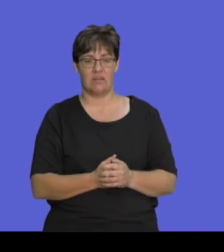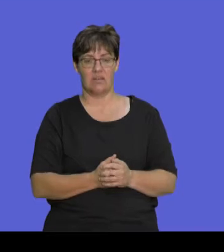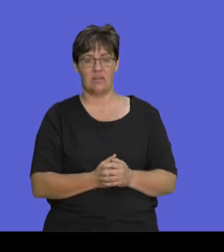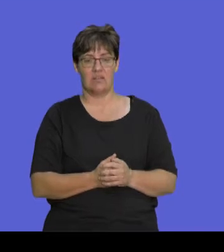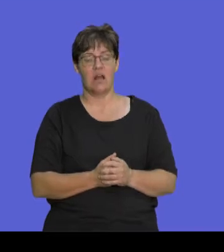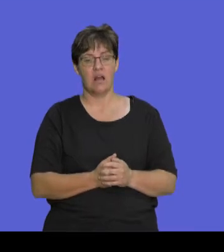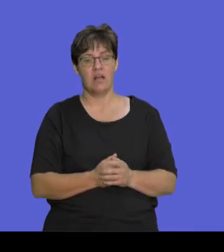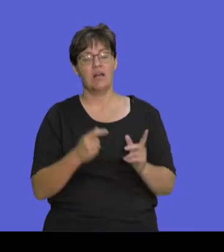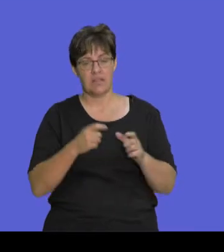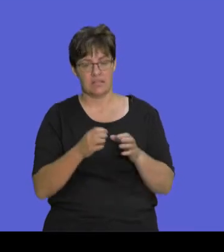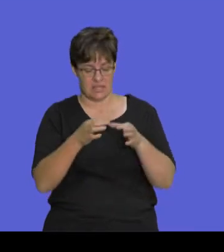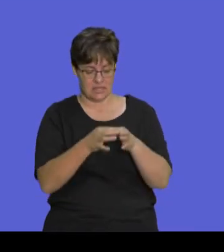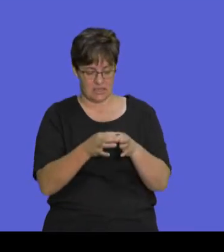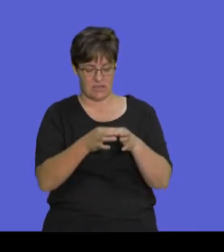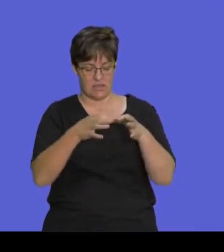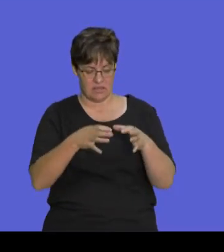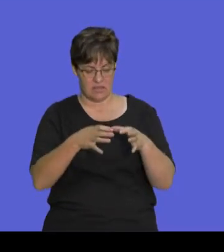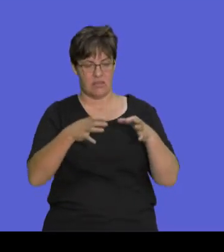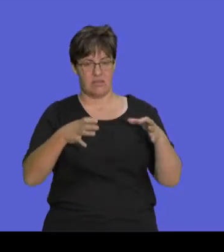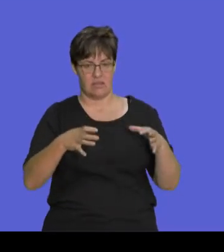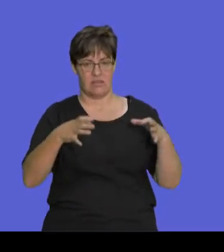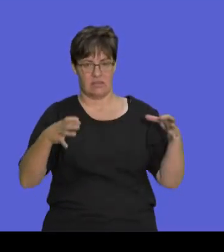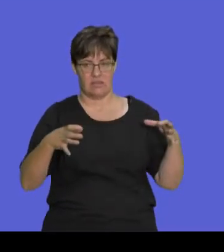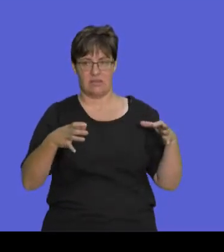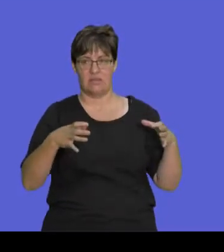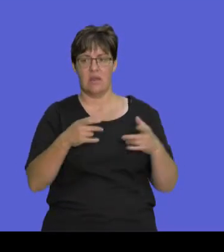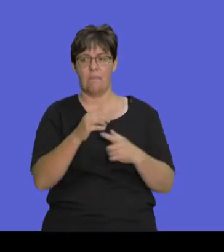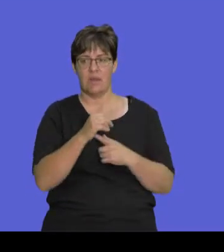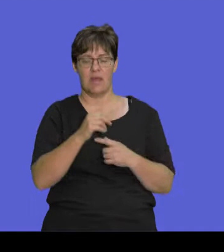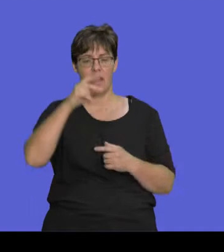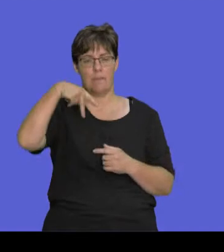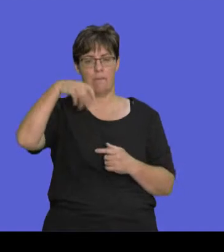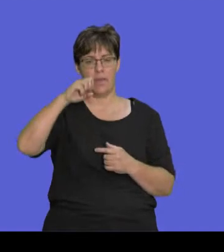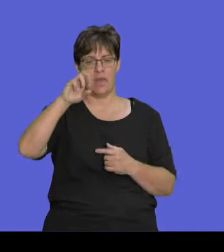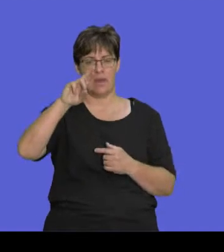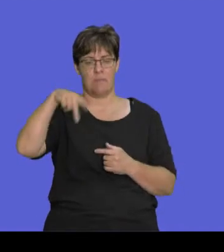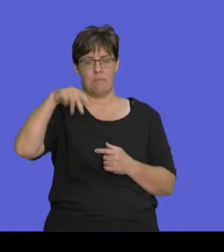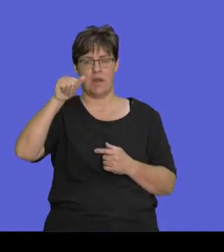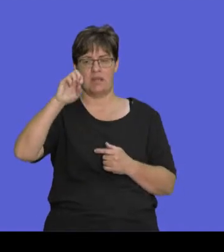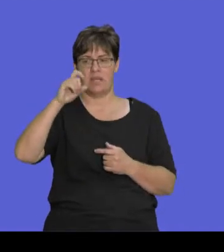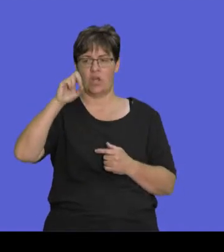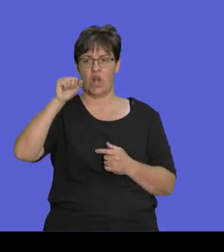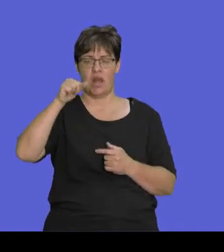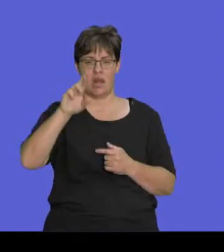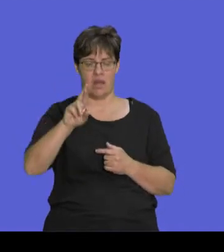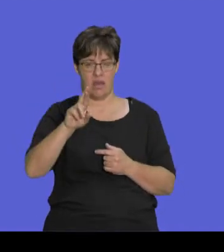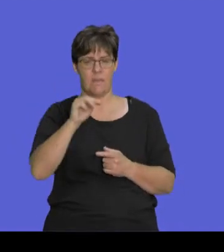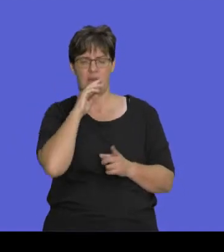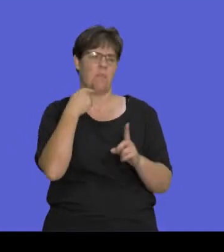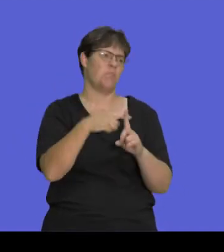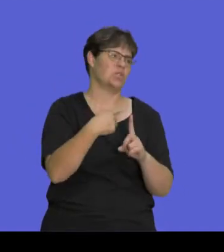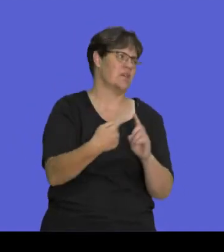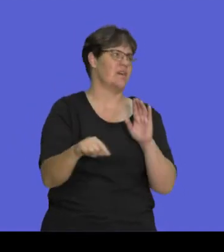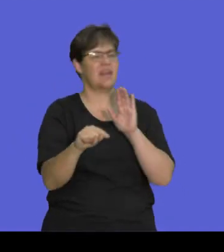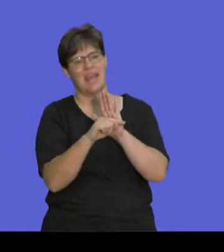then field lines are perpendicular to the surface, right? Now, if they're perpendicular, it means then if we have got a charge, particularly, be